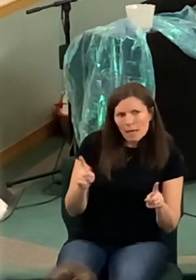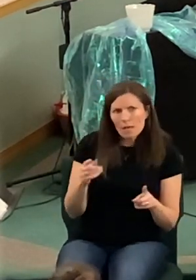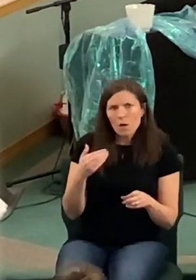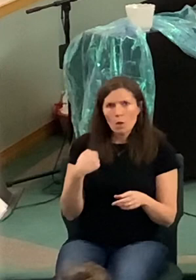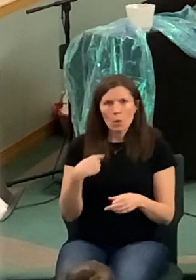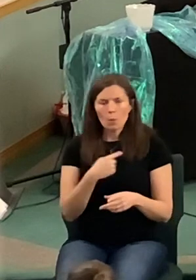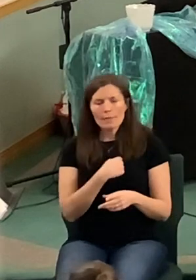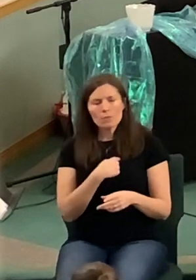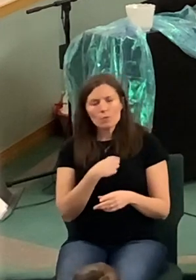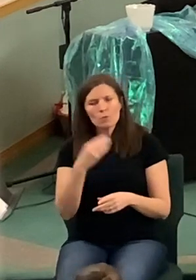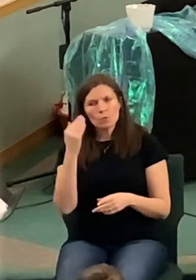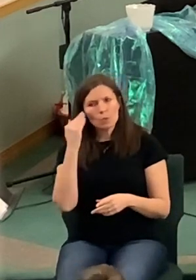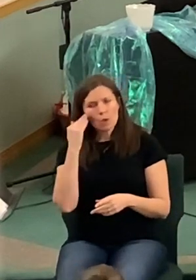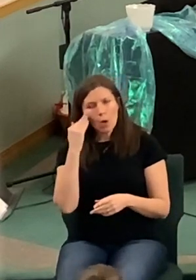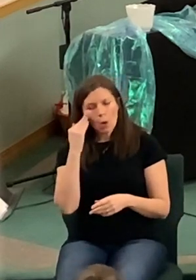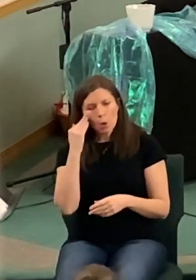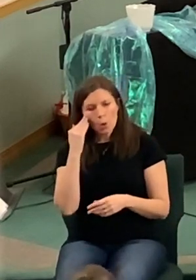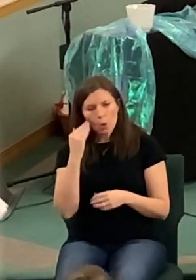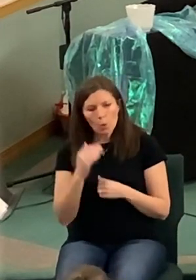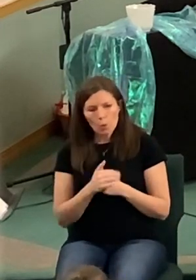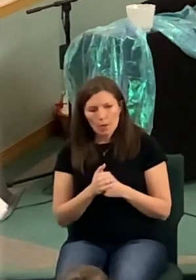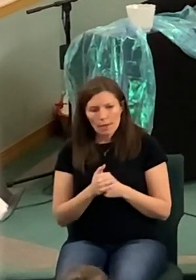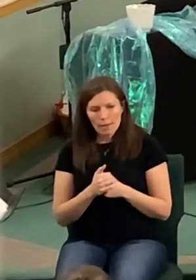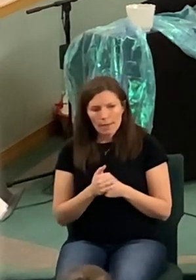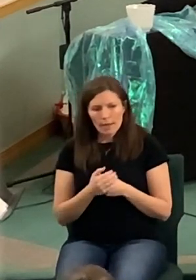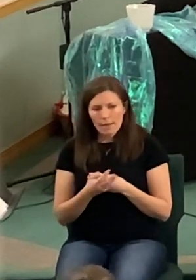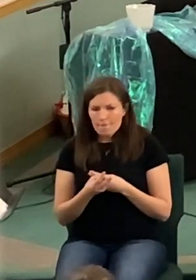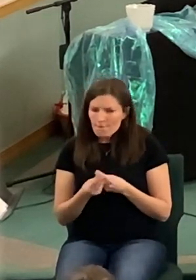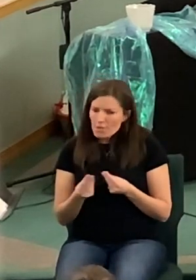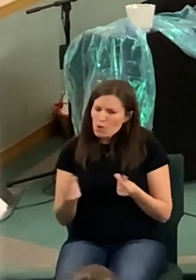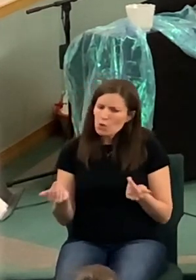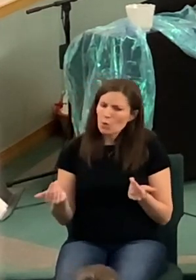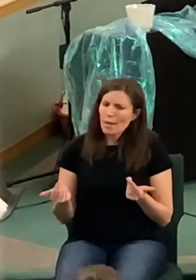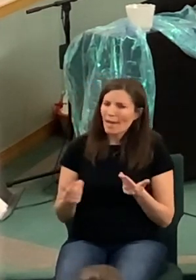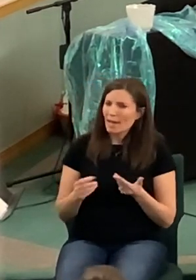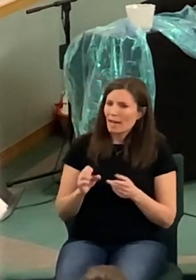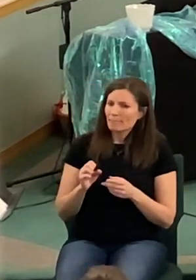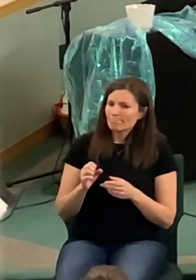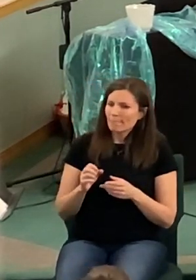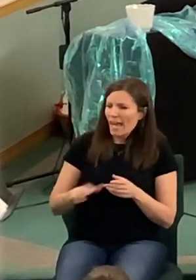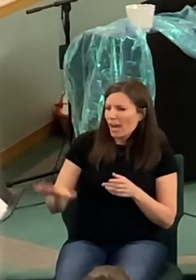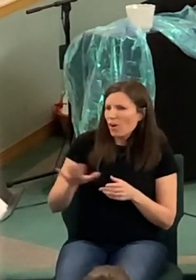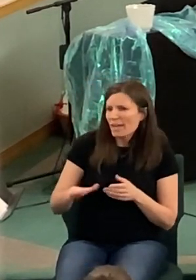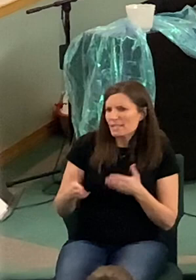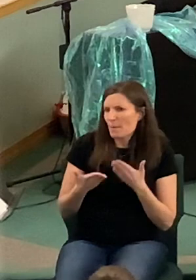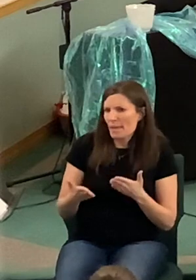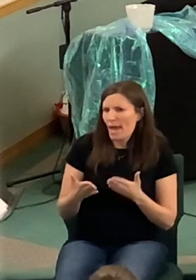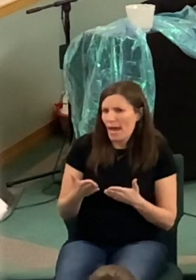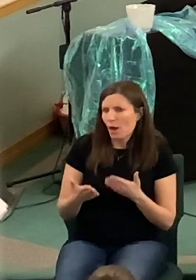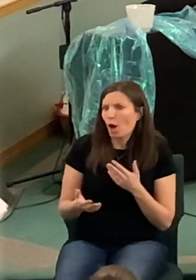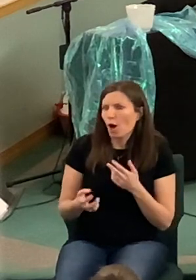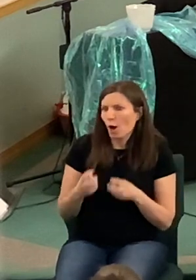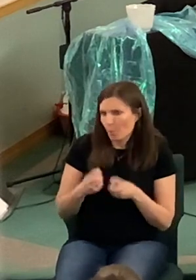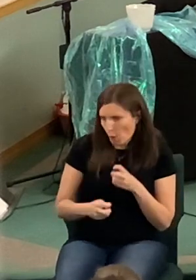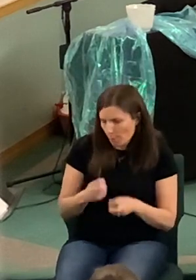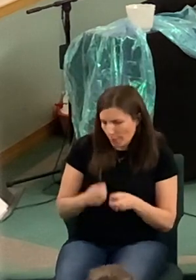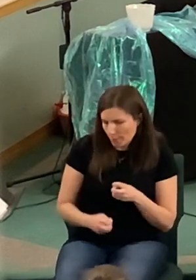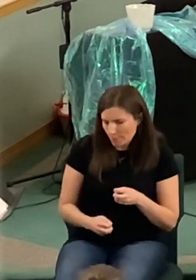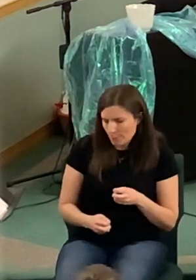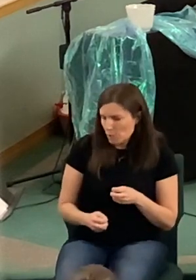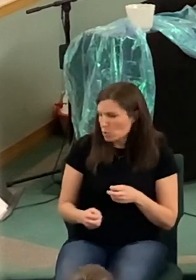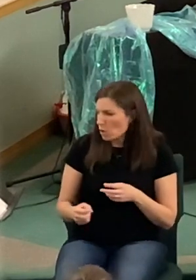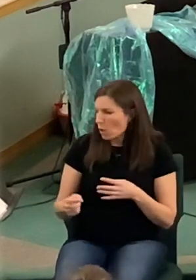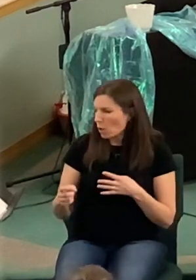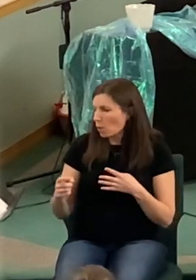letter a few things that might have been problem areas that he addresses. One was the identity of Christ, described in